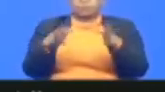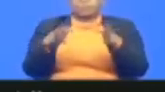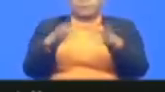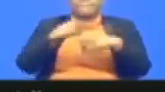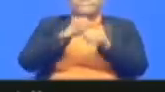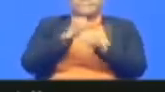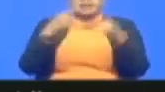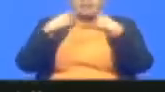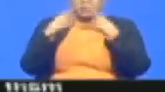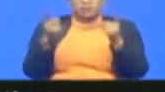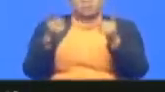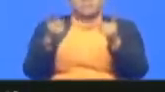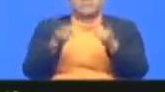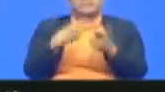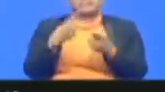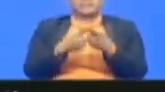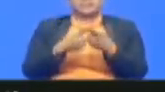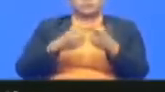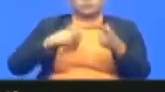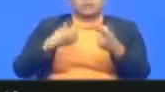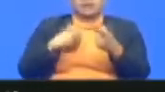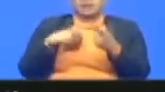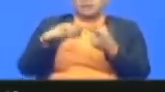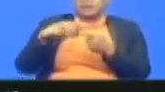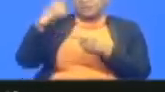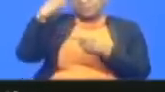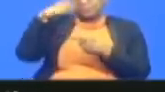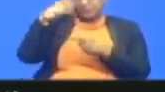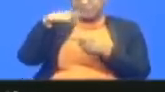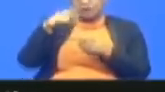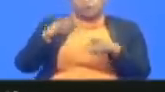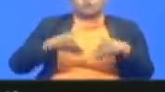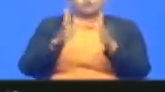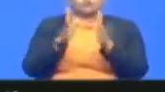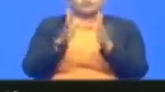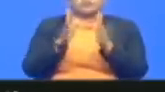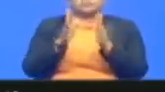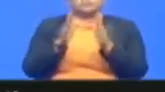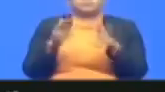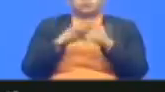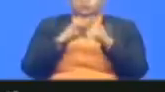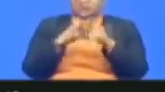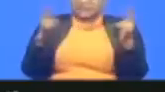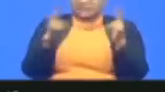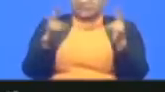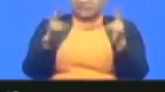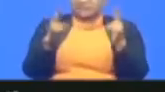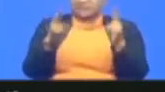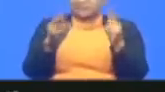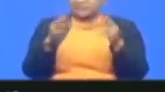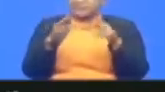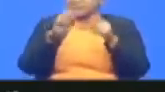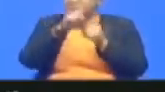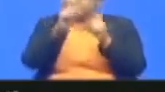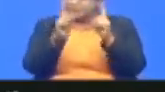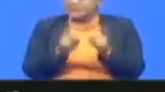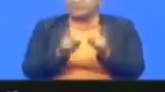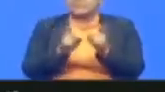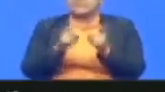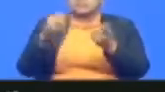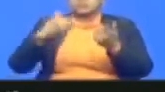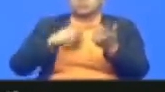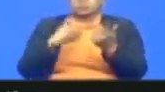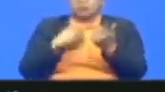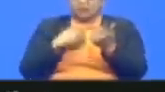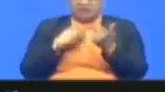contractor descended on the busy Thika Superhighway, a perfect place to begin this experiment. Red lines were drawn to mark a new dawn